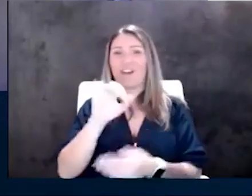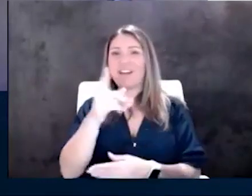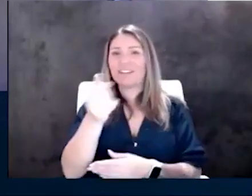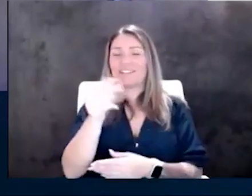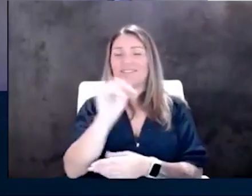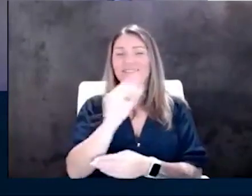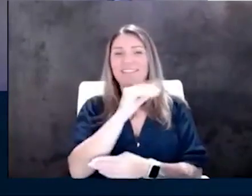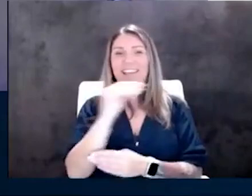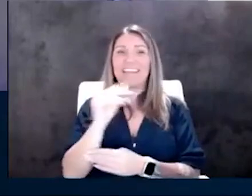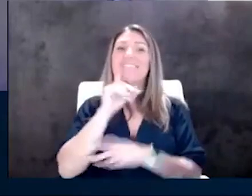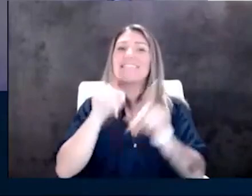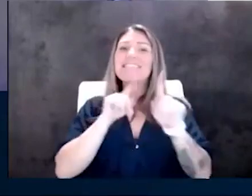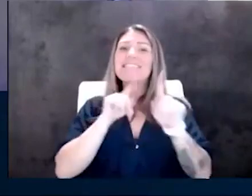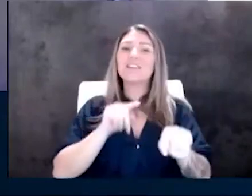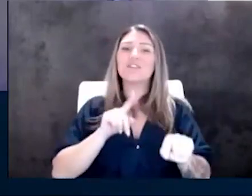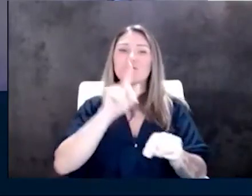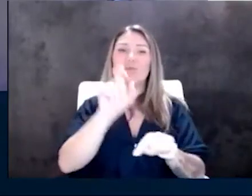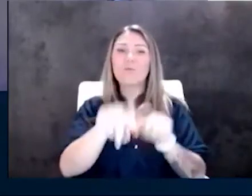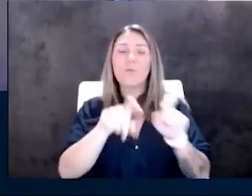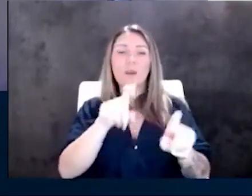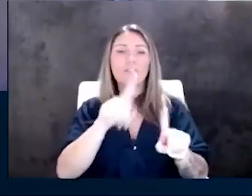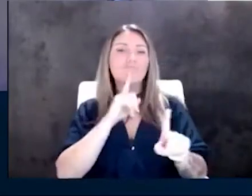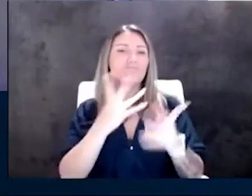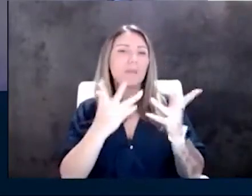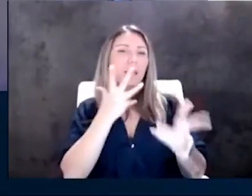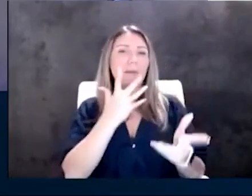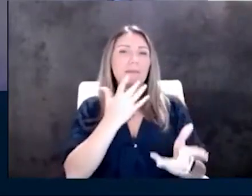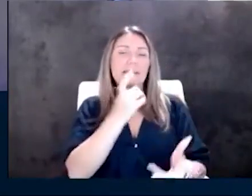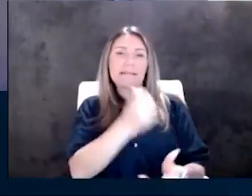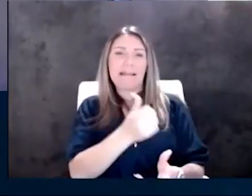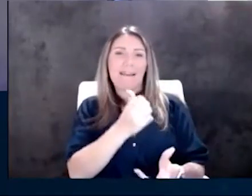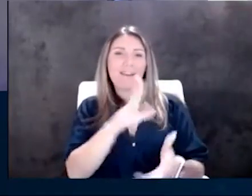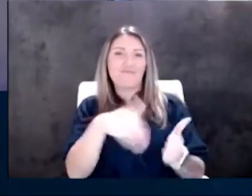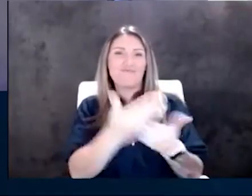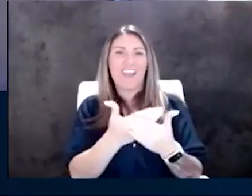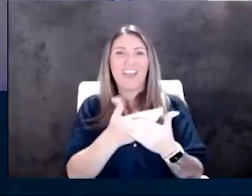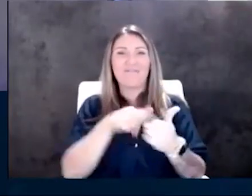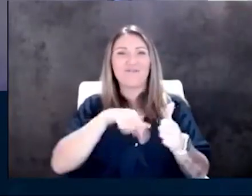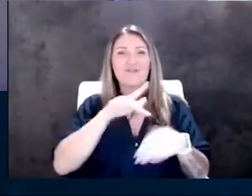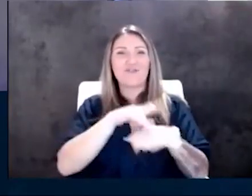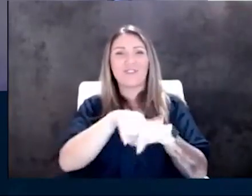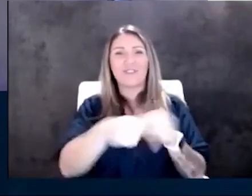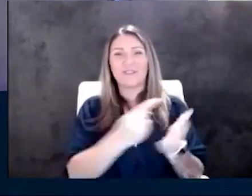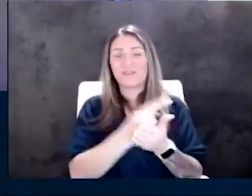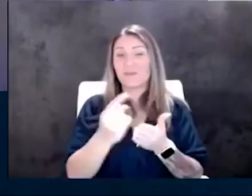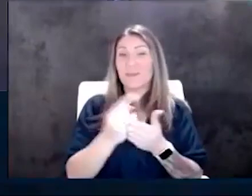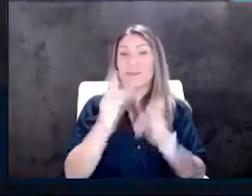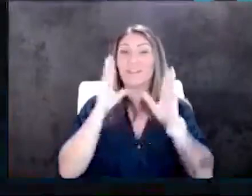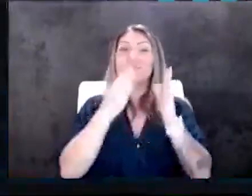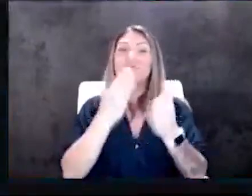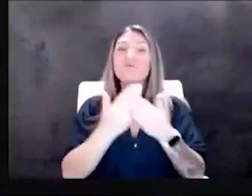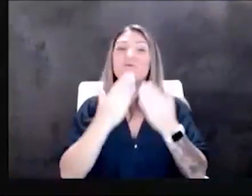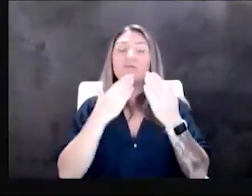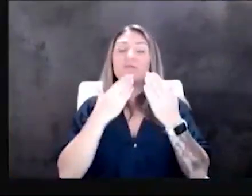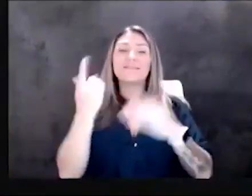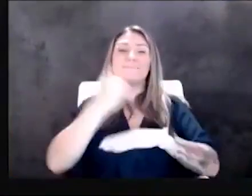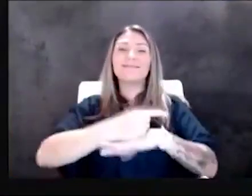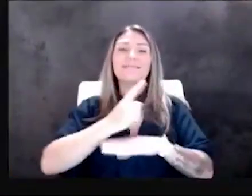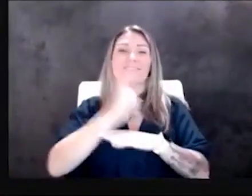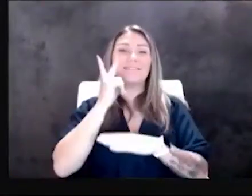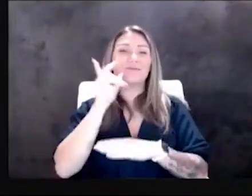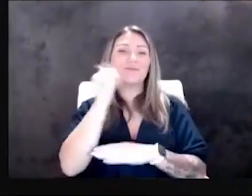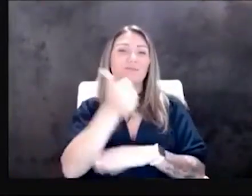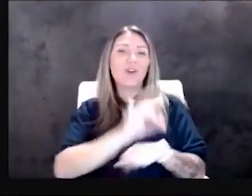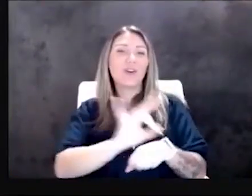not get to quite earlier in the week. We'll have those. Everyone have a great day, and we'll see you back here tomorrow at 8. Subscribe to our